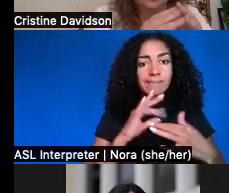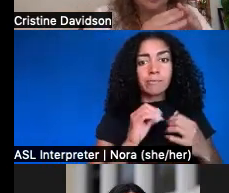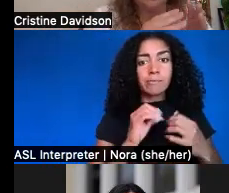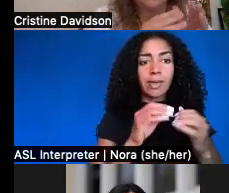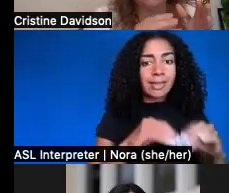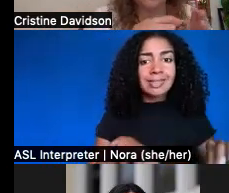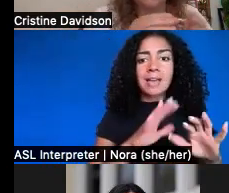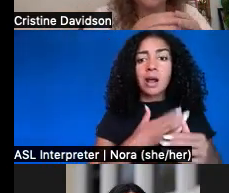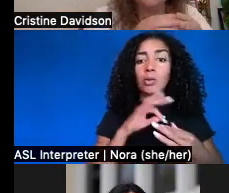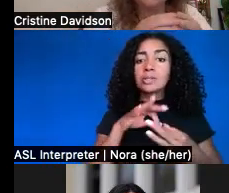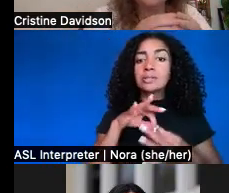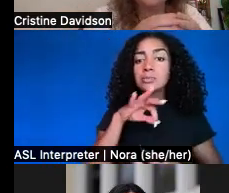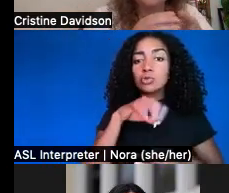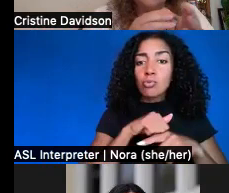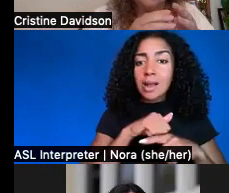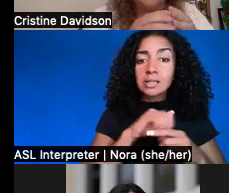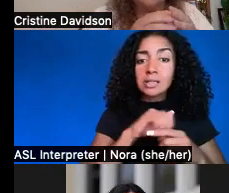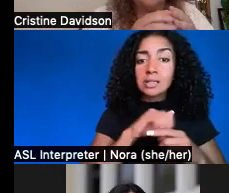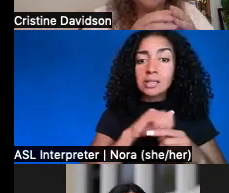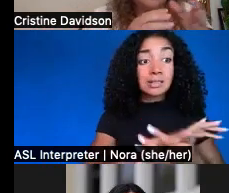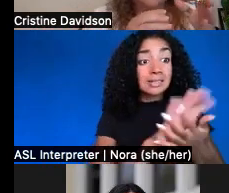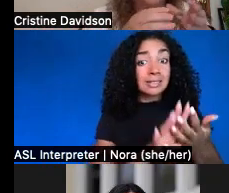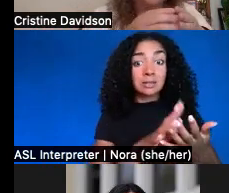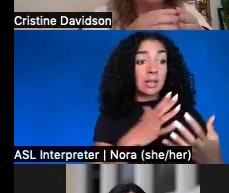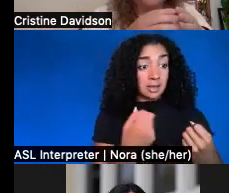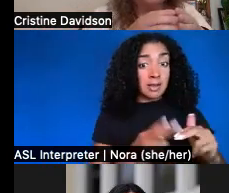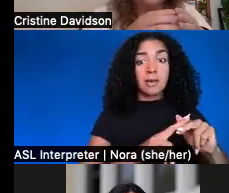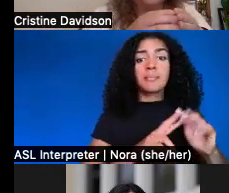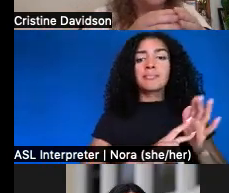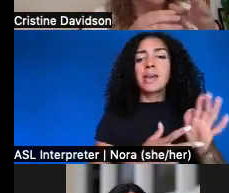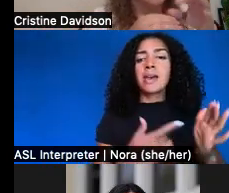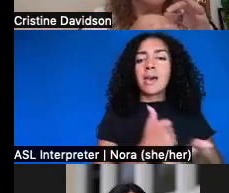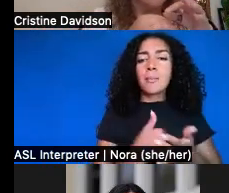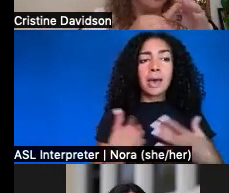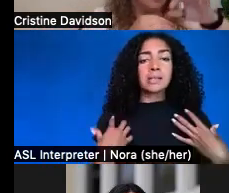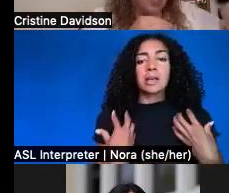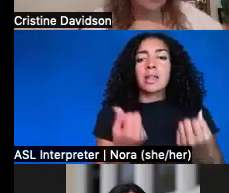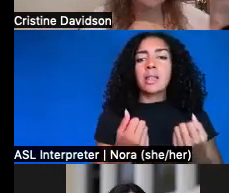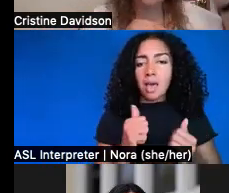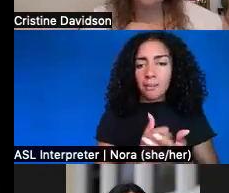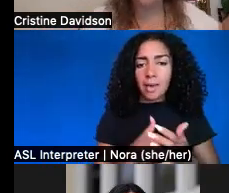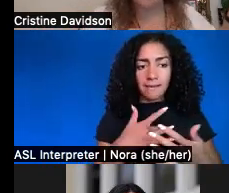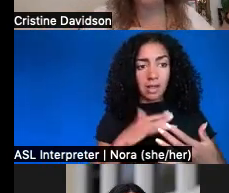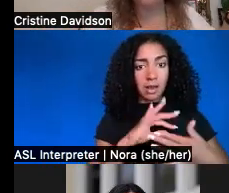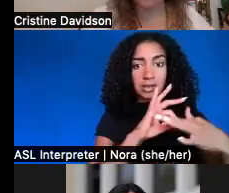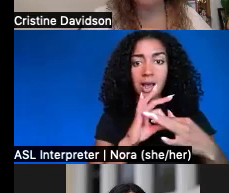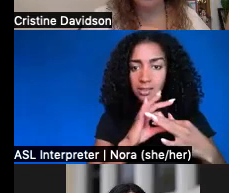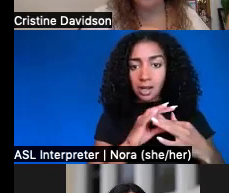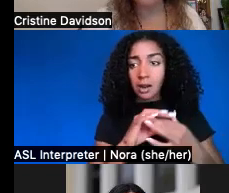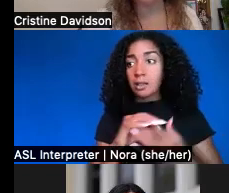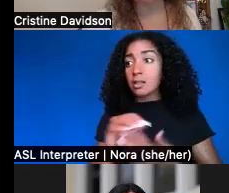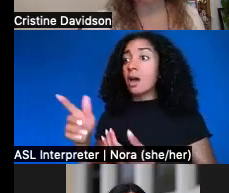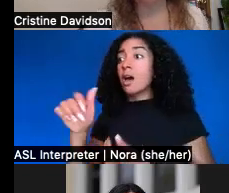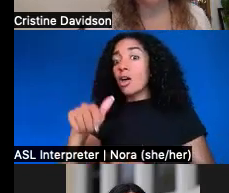heal. It's going to help us feel connected. It's going to interrupt these sort of other practices that are happening all